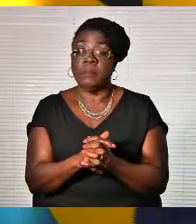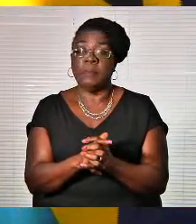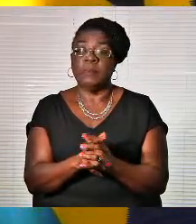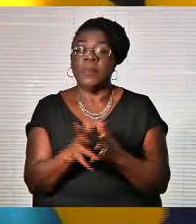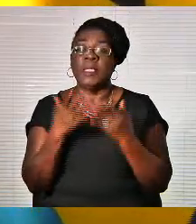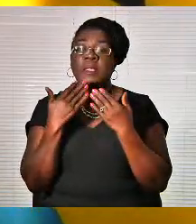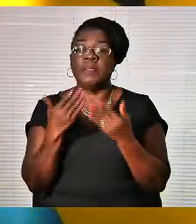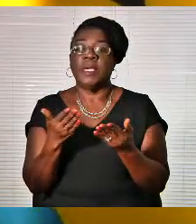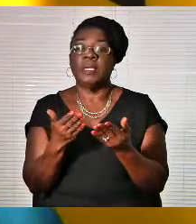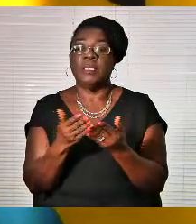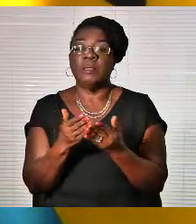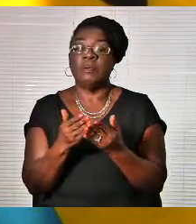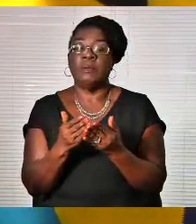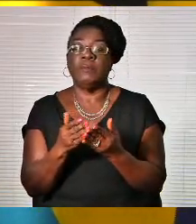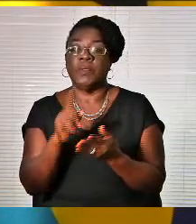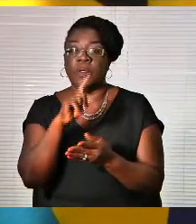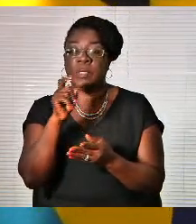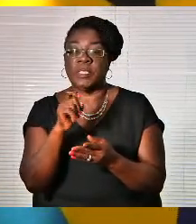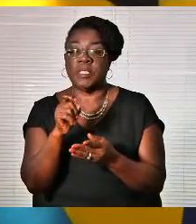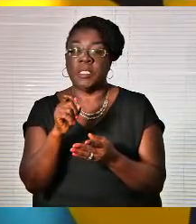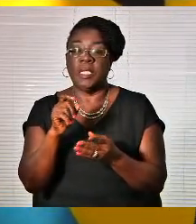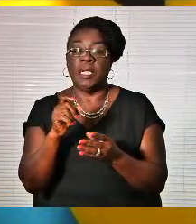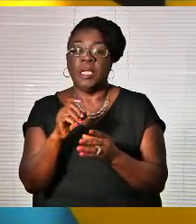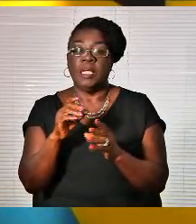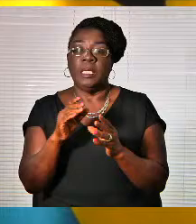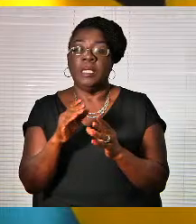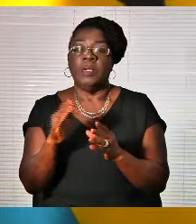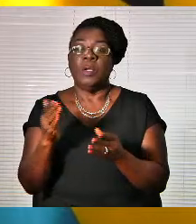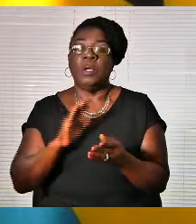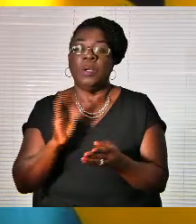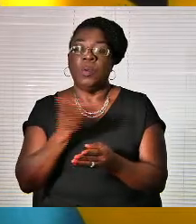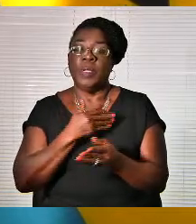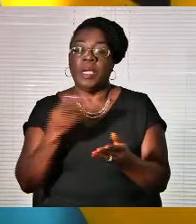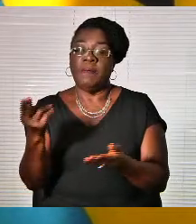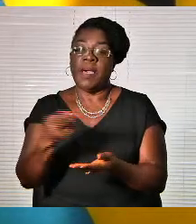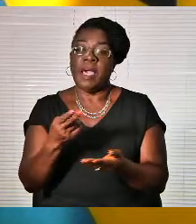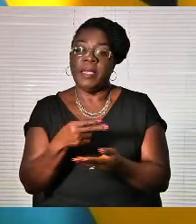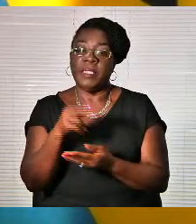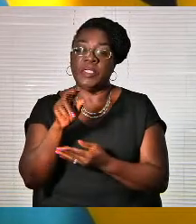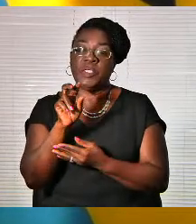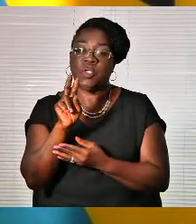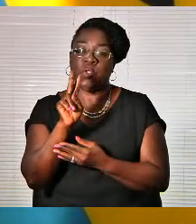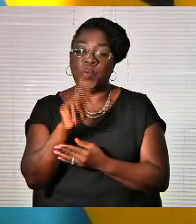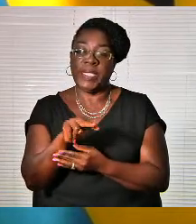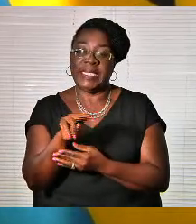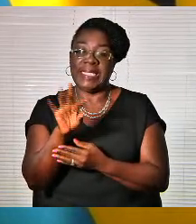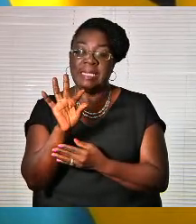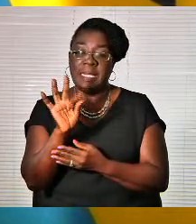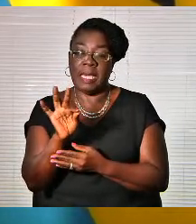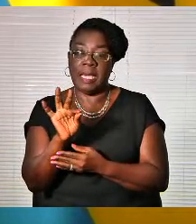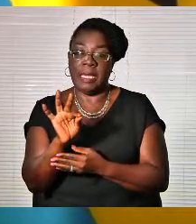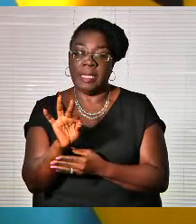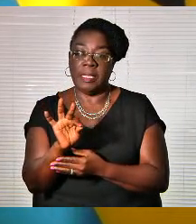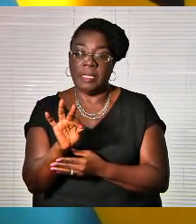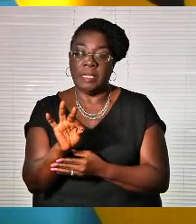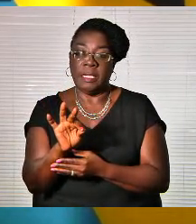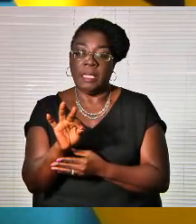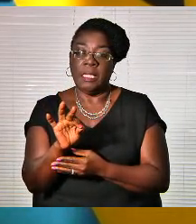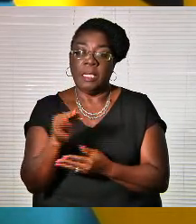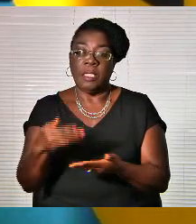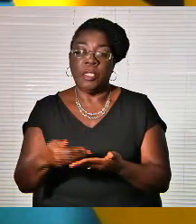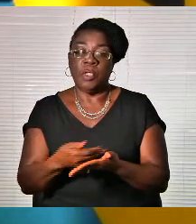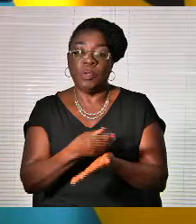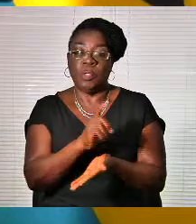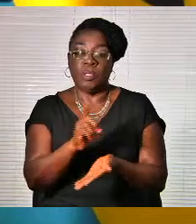Thank you, Kyle. The Cabinet of the Bahamas did take the decision to hire the 29 SHOs, and the only thing that